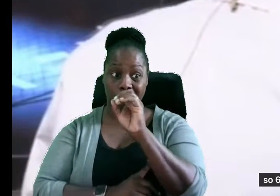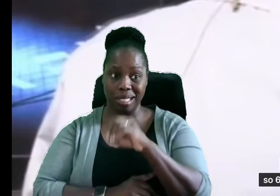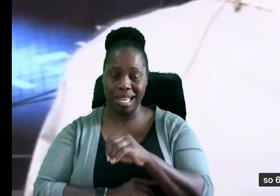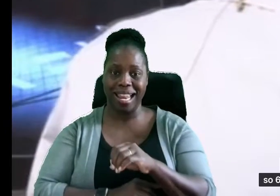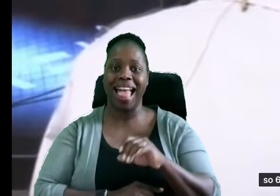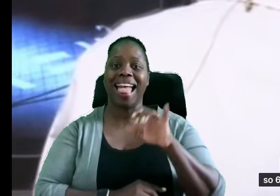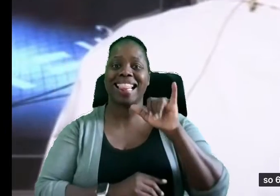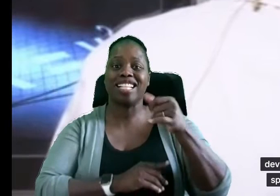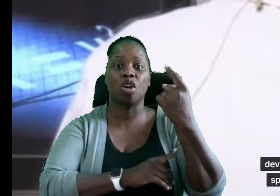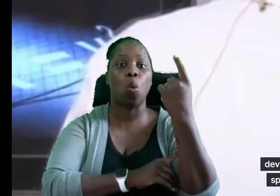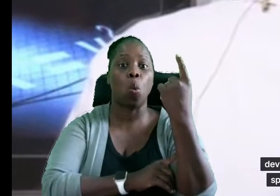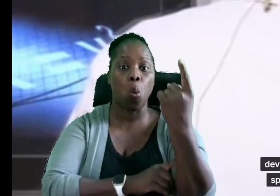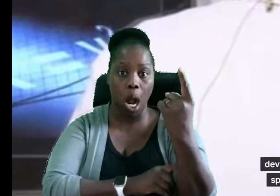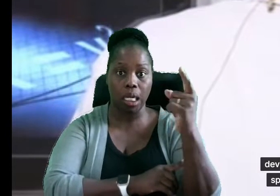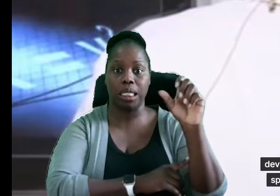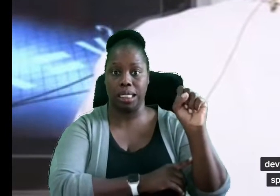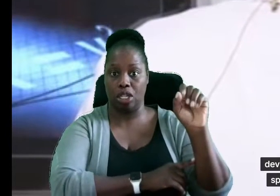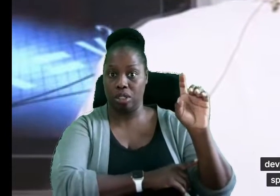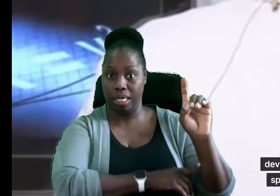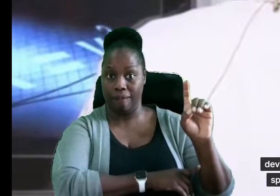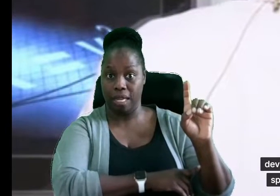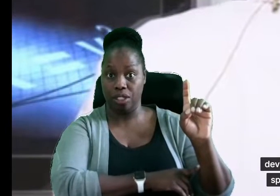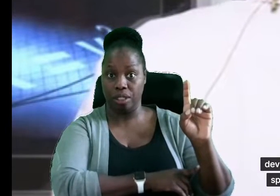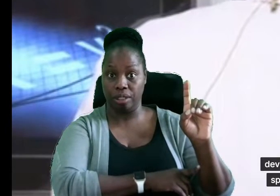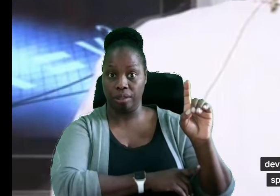one standard deviation.